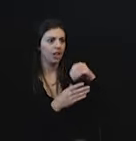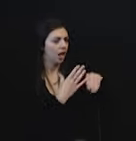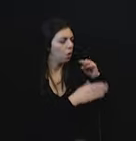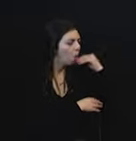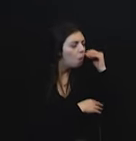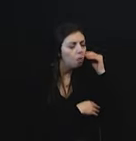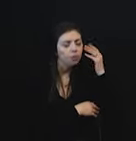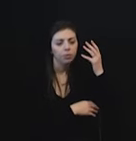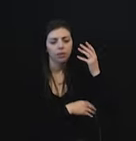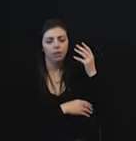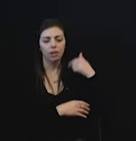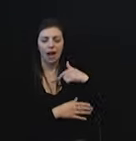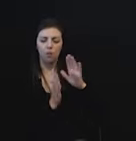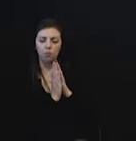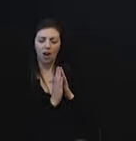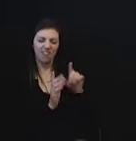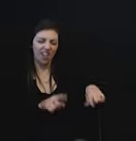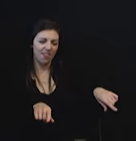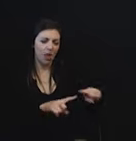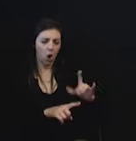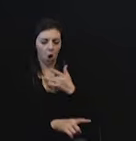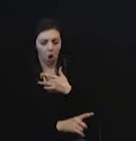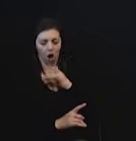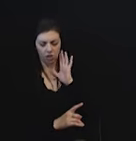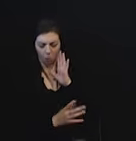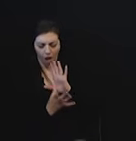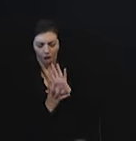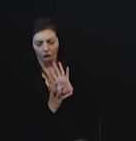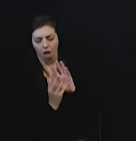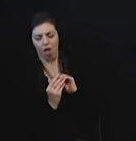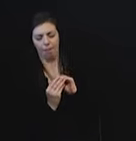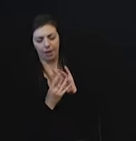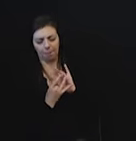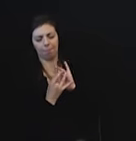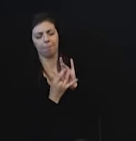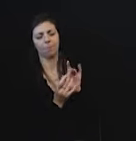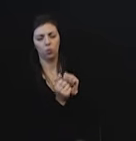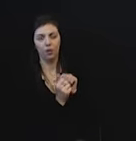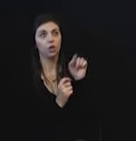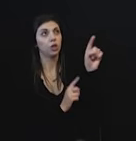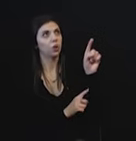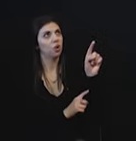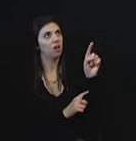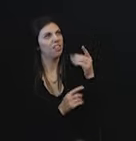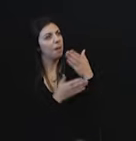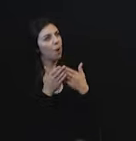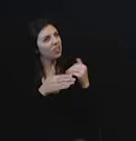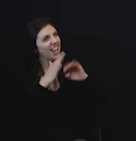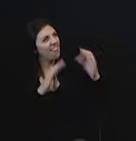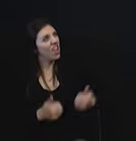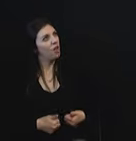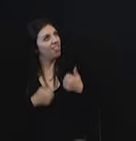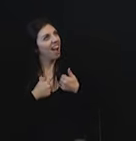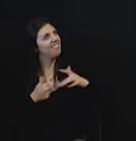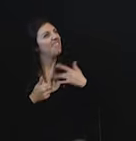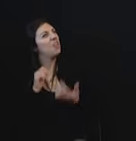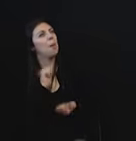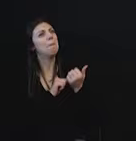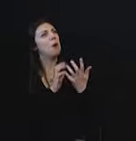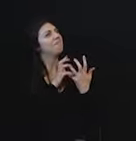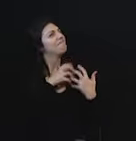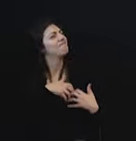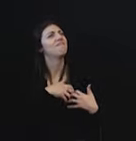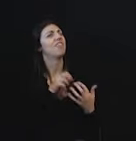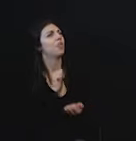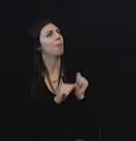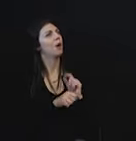I pray in their hearts they would have a meeting with you. I pray in the parts of their lives that feel the most broken, the most